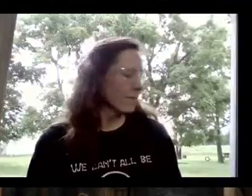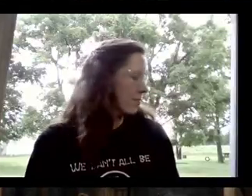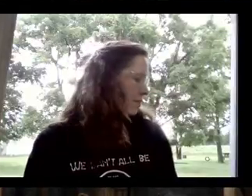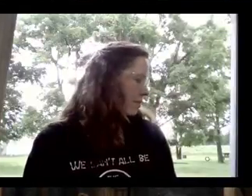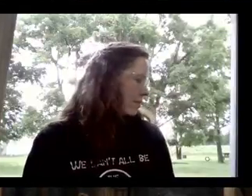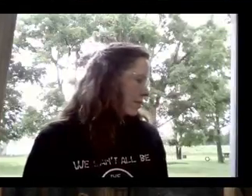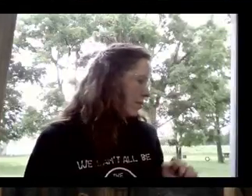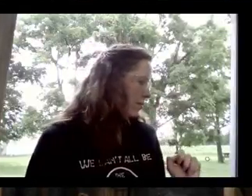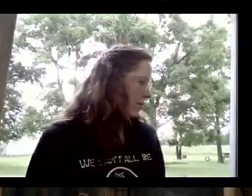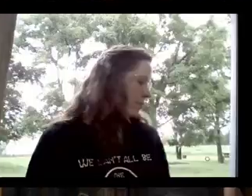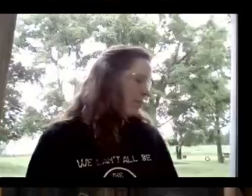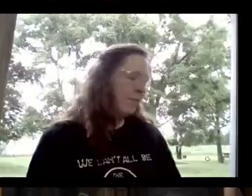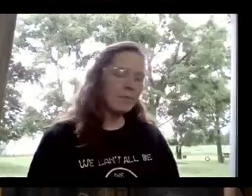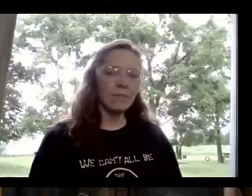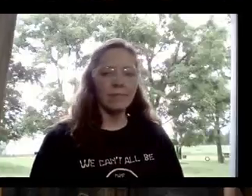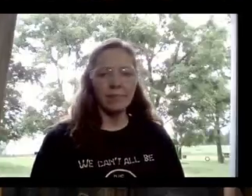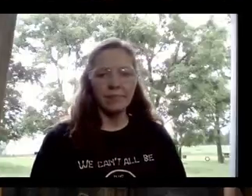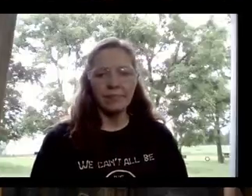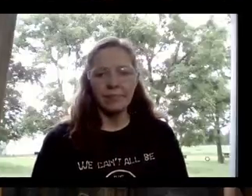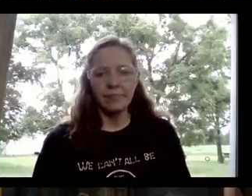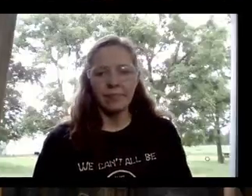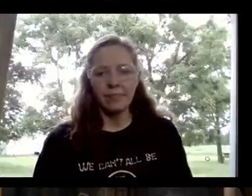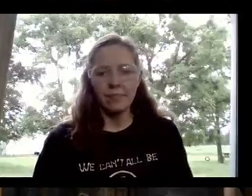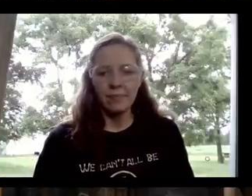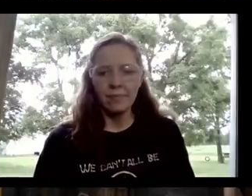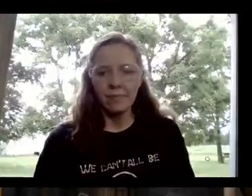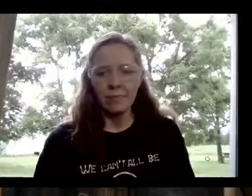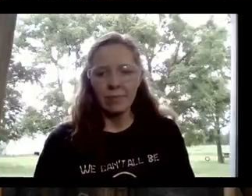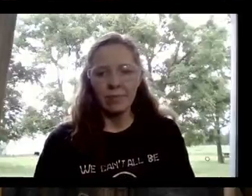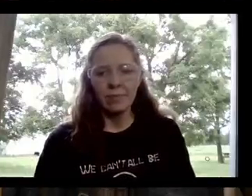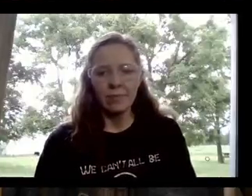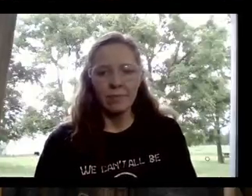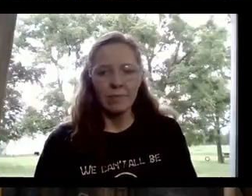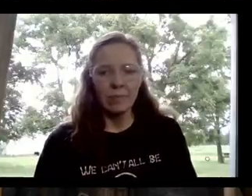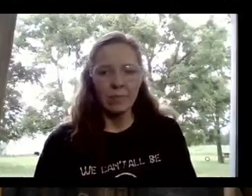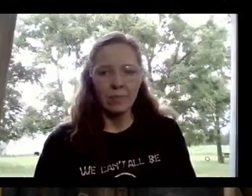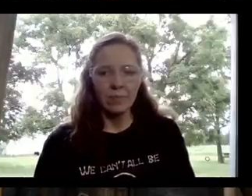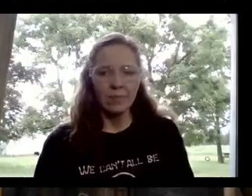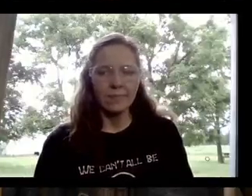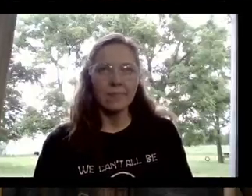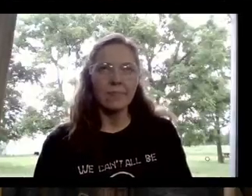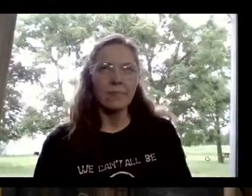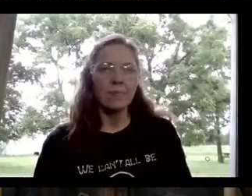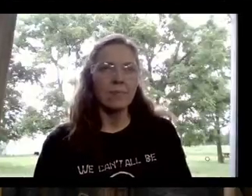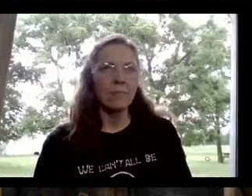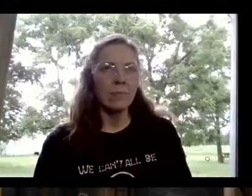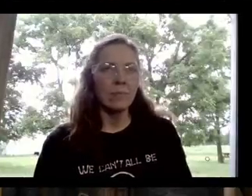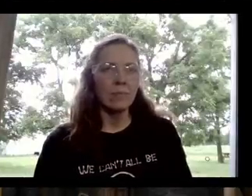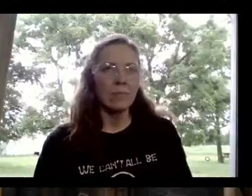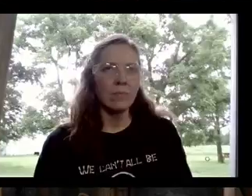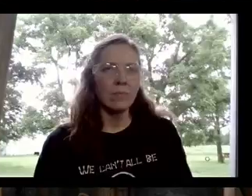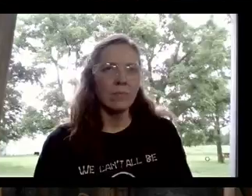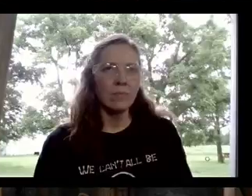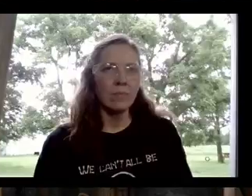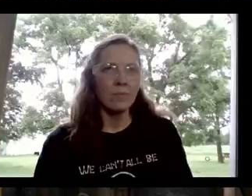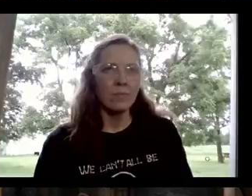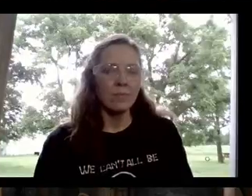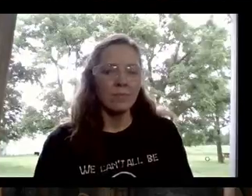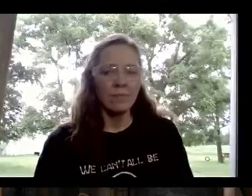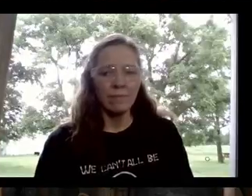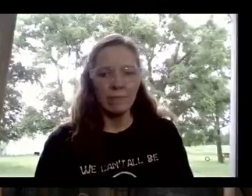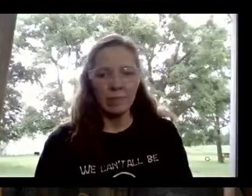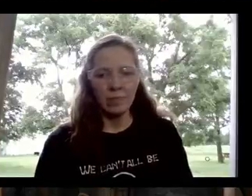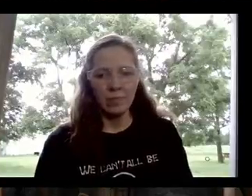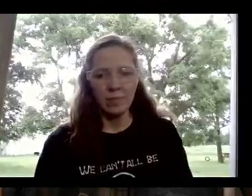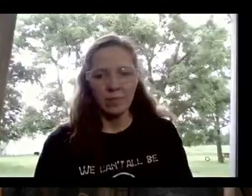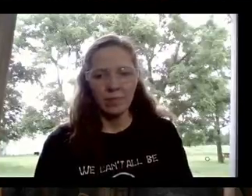a project of some kind, anything, basically anything that they could set their mind to. And John